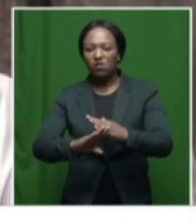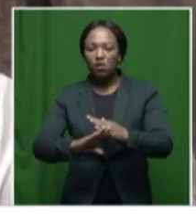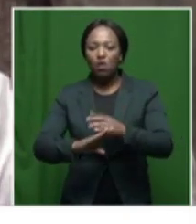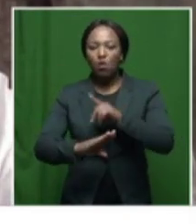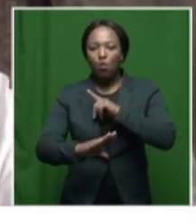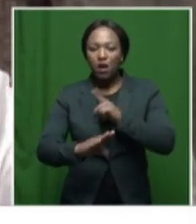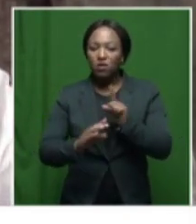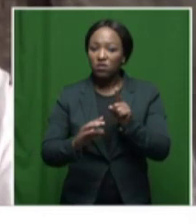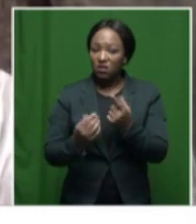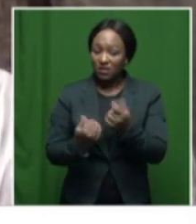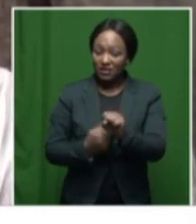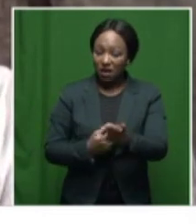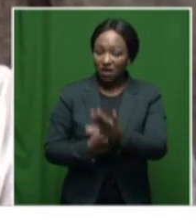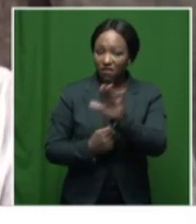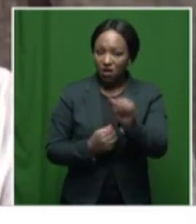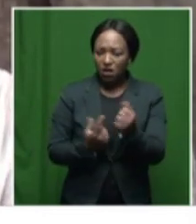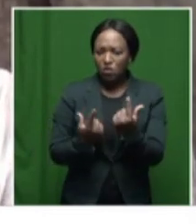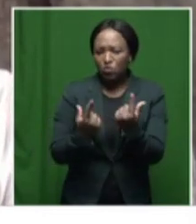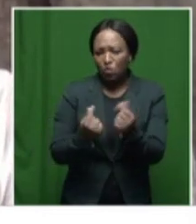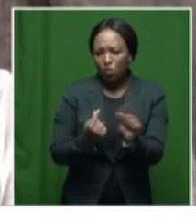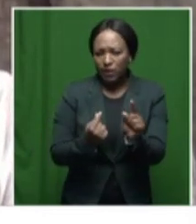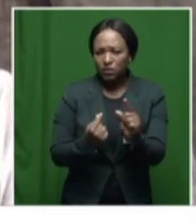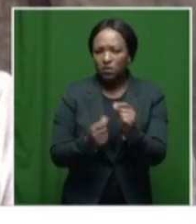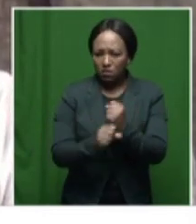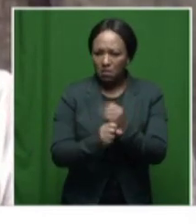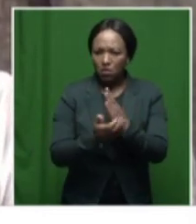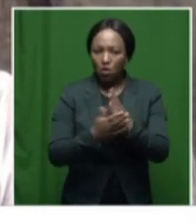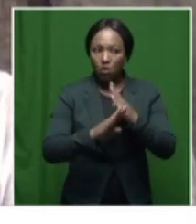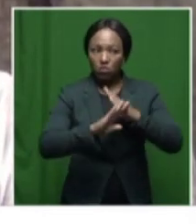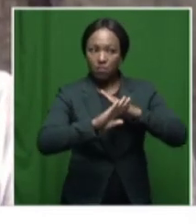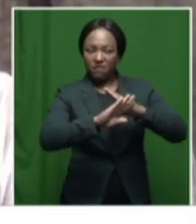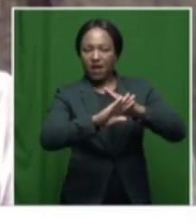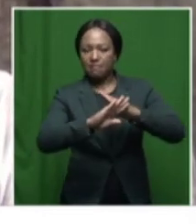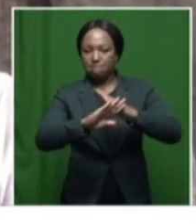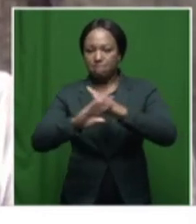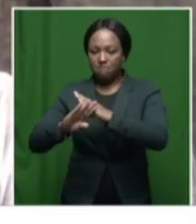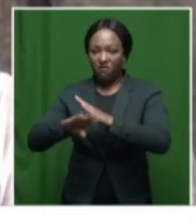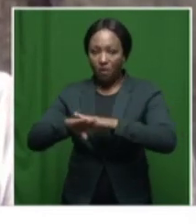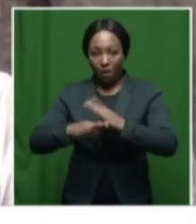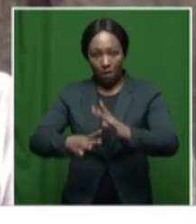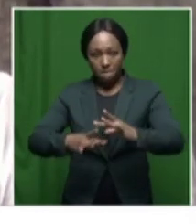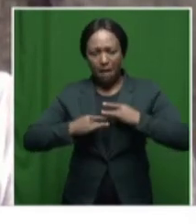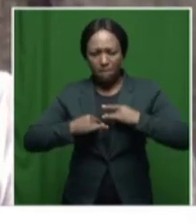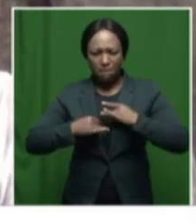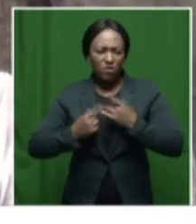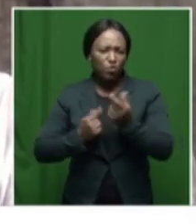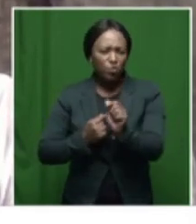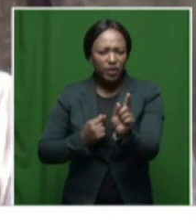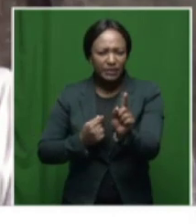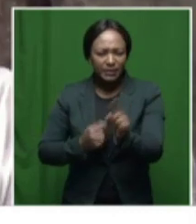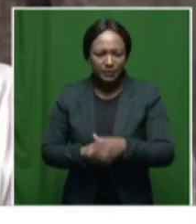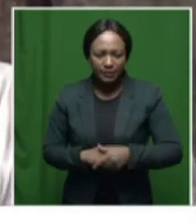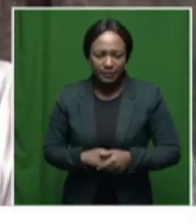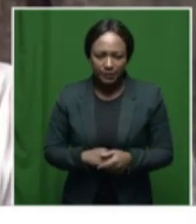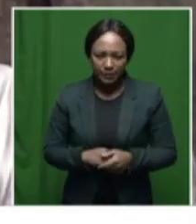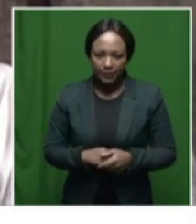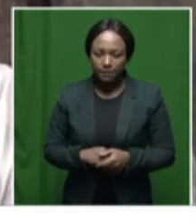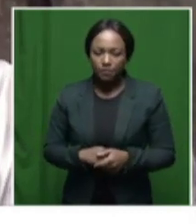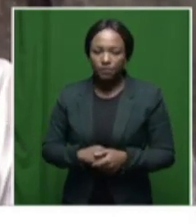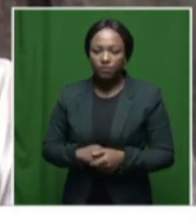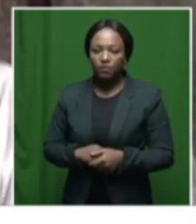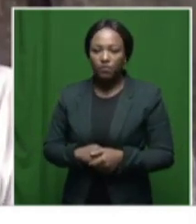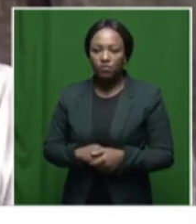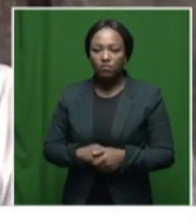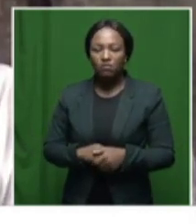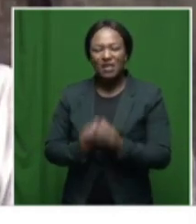point, Professor Ahluwalia, to try and prevent further infections? I really plea, as much as the